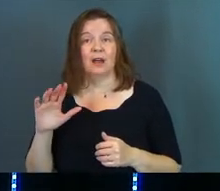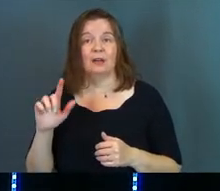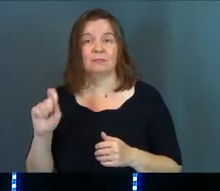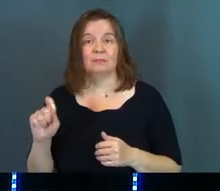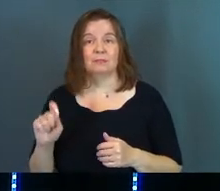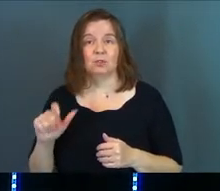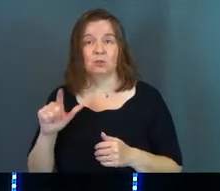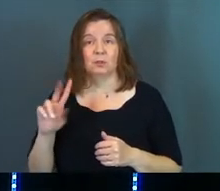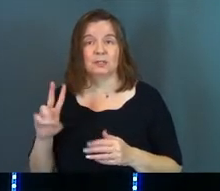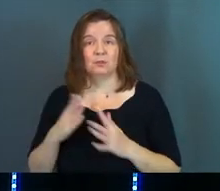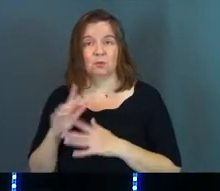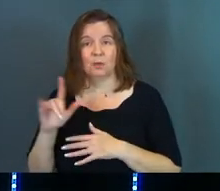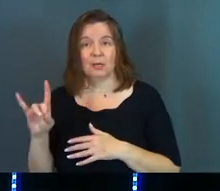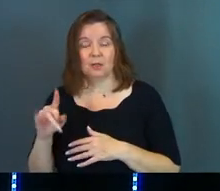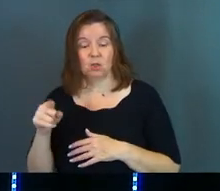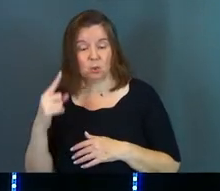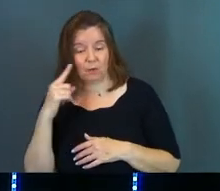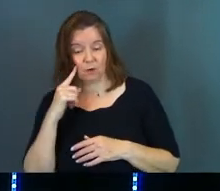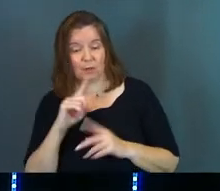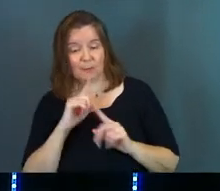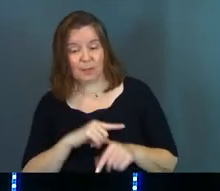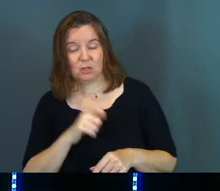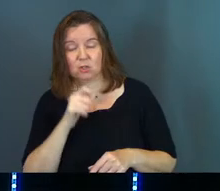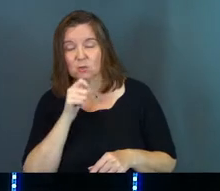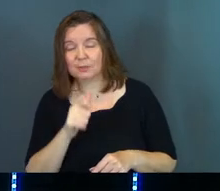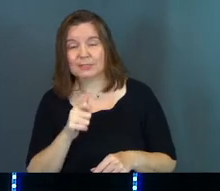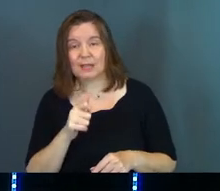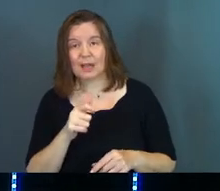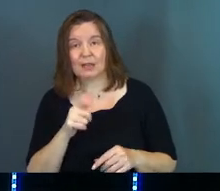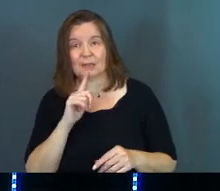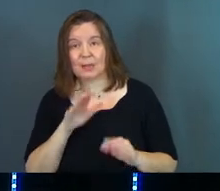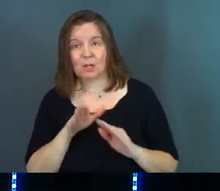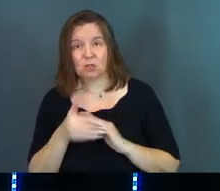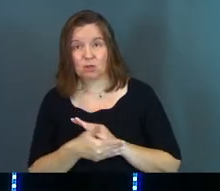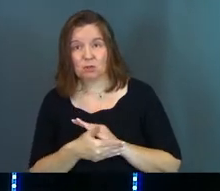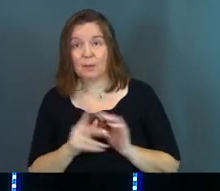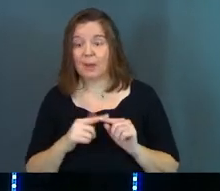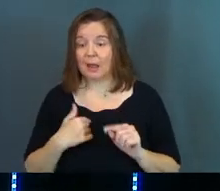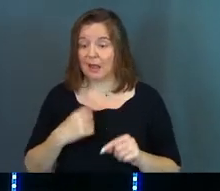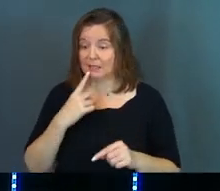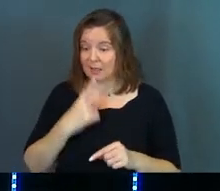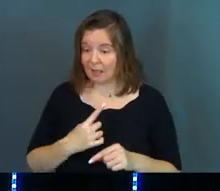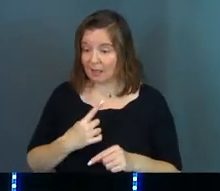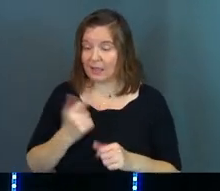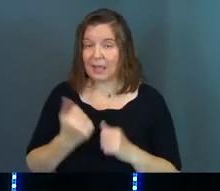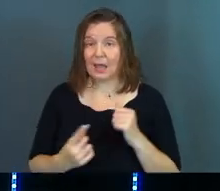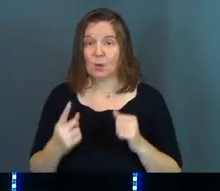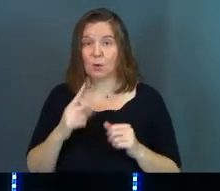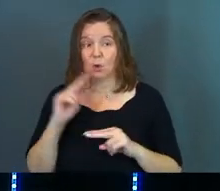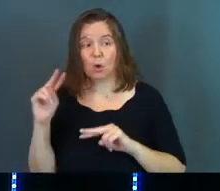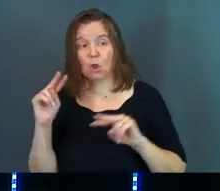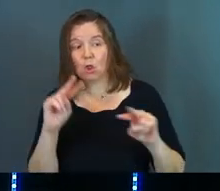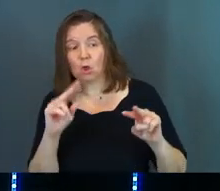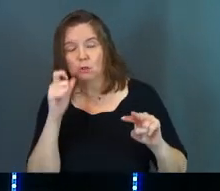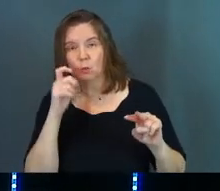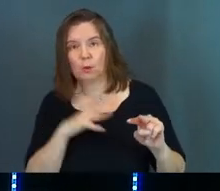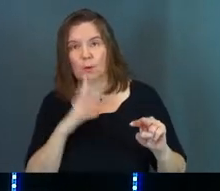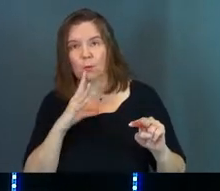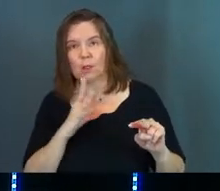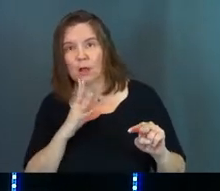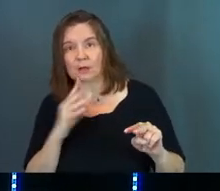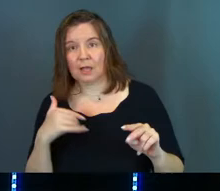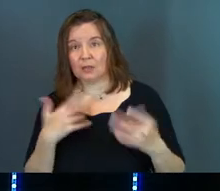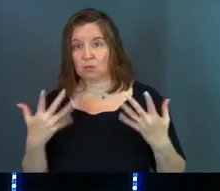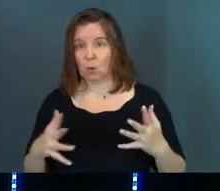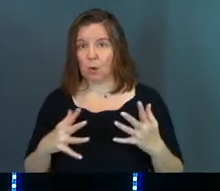28, he's talking about adultery. It says, you have heard the commandment that says you must not commit adultery. But I say, anyone who even looks at a woman with